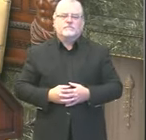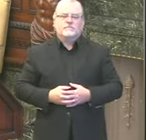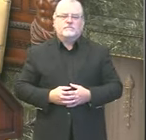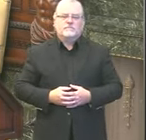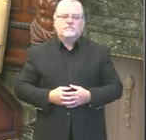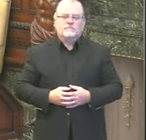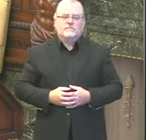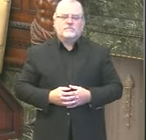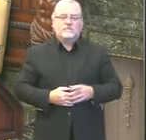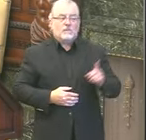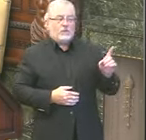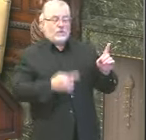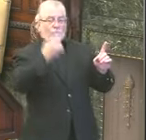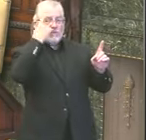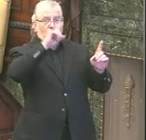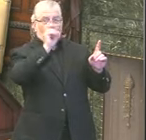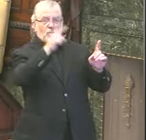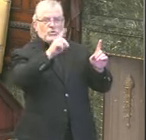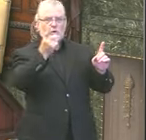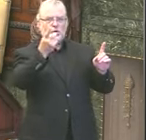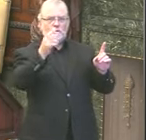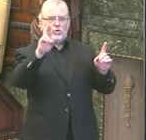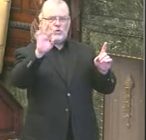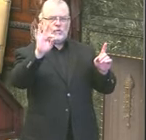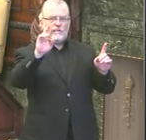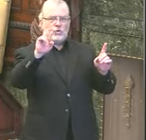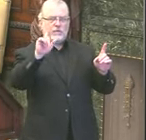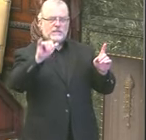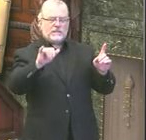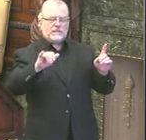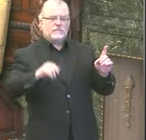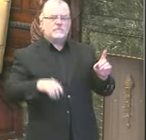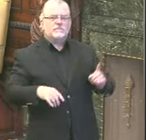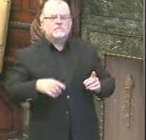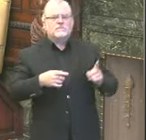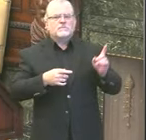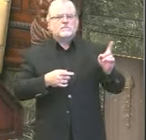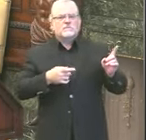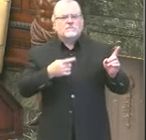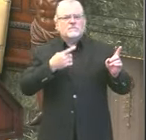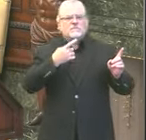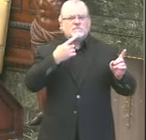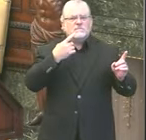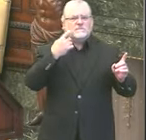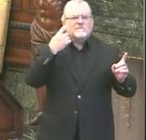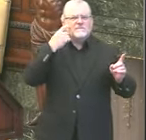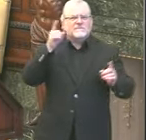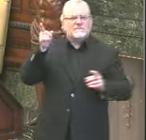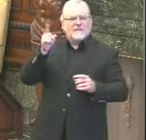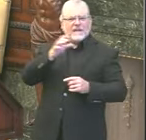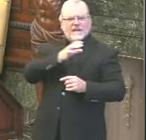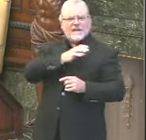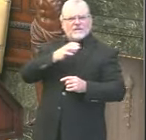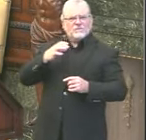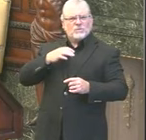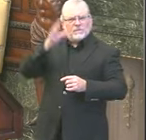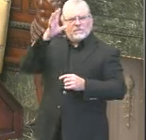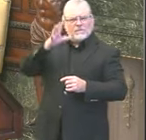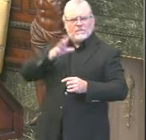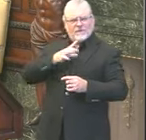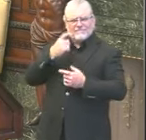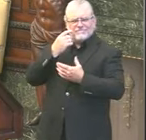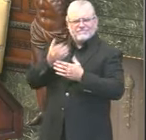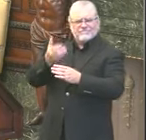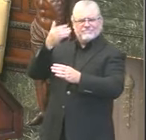Dr. Farley, this was actually something Councilman O observed yesterday. When you find that there was no increase in